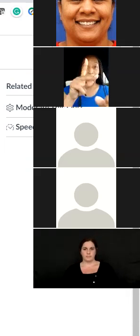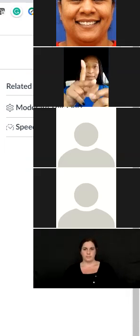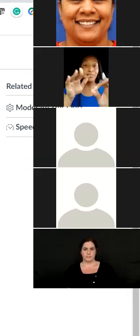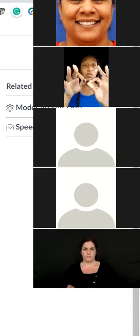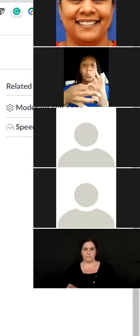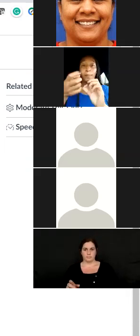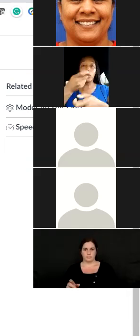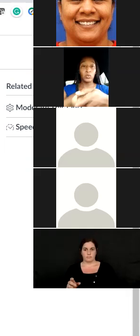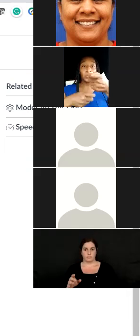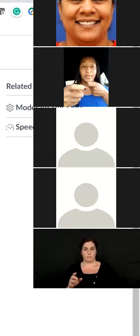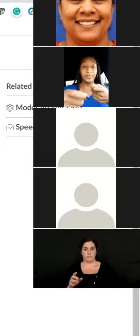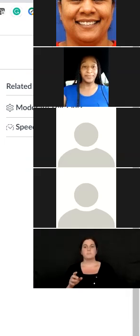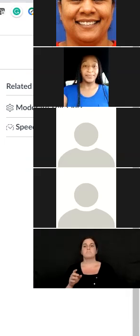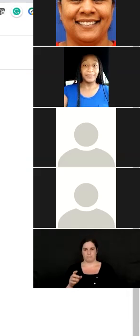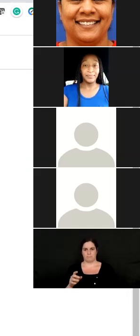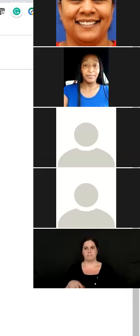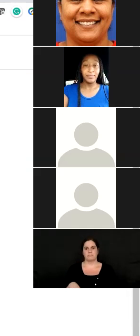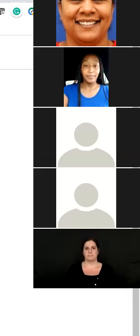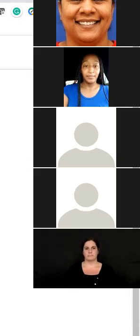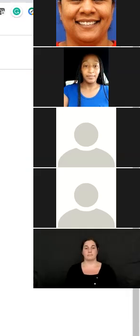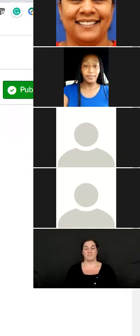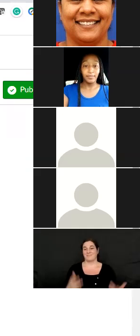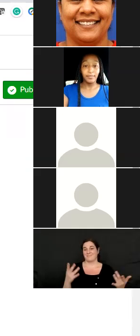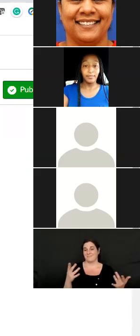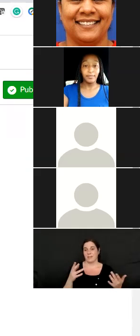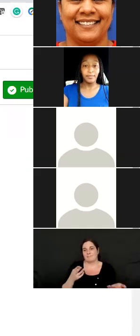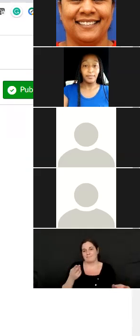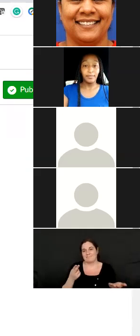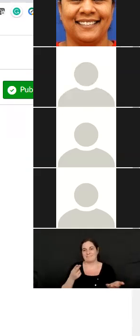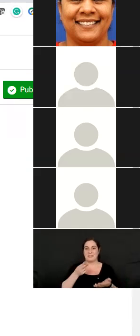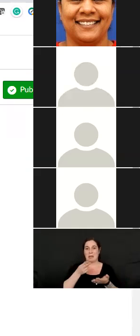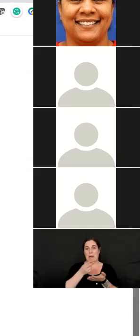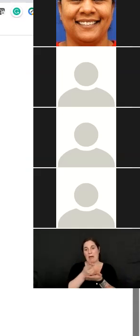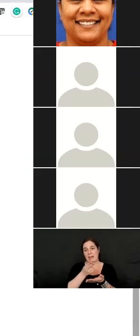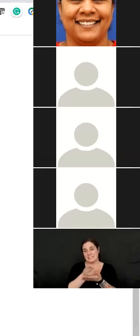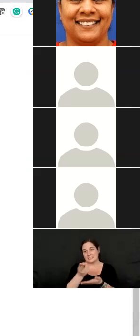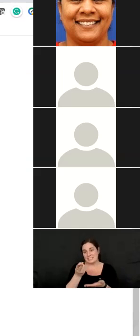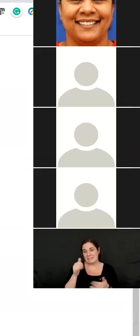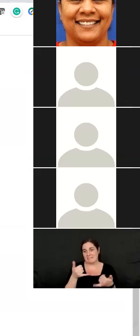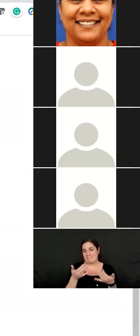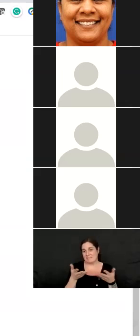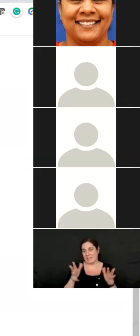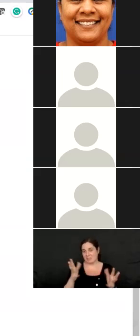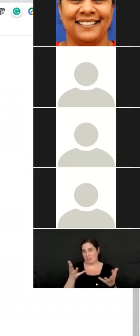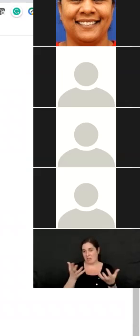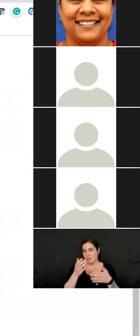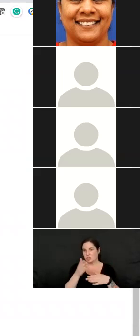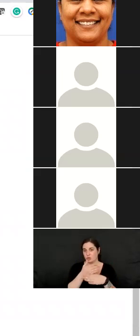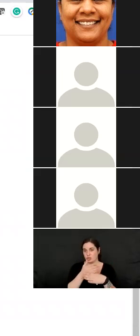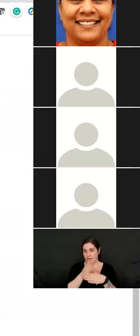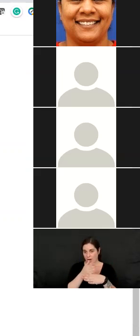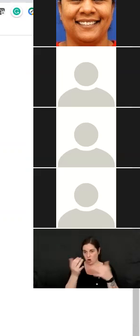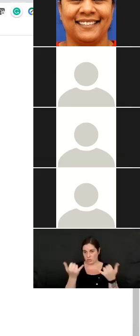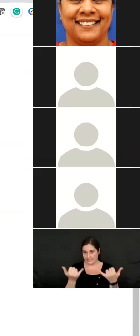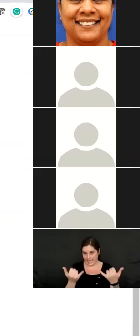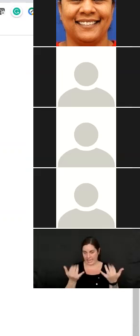All right, so that is honestly what I have to share with you today. I wanted to make sure you know that you